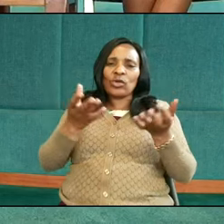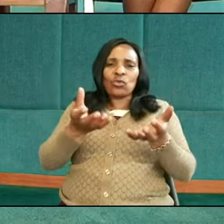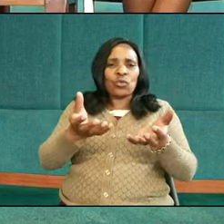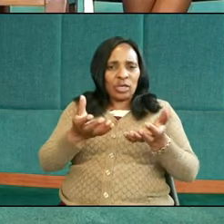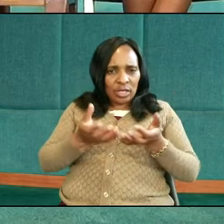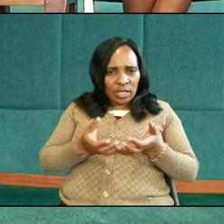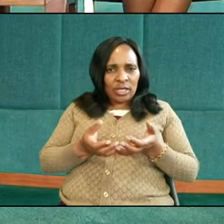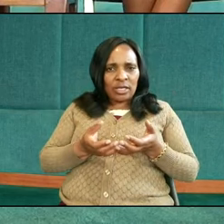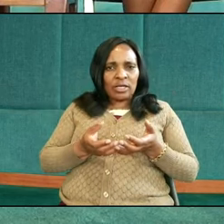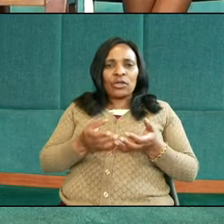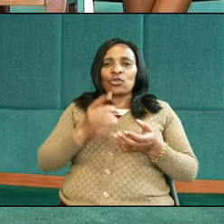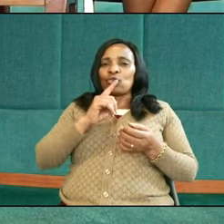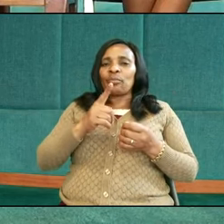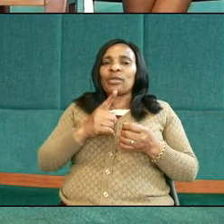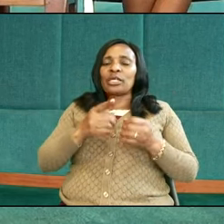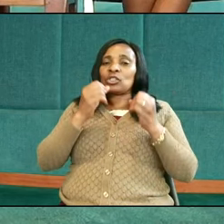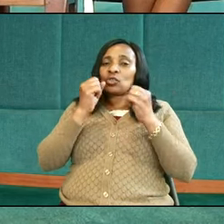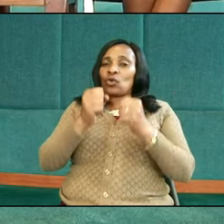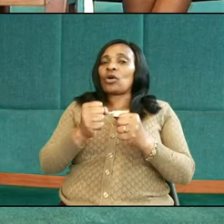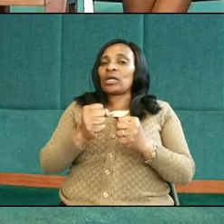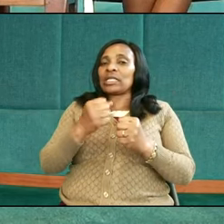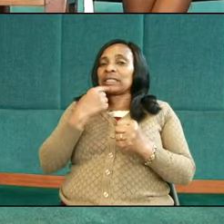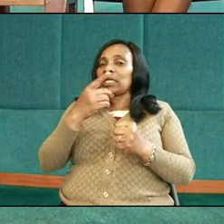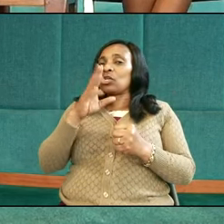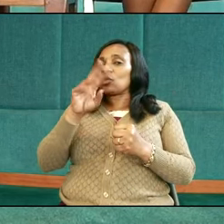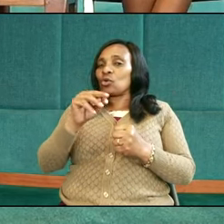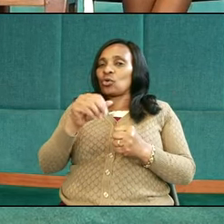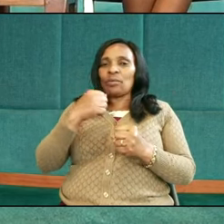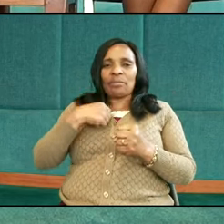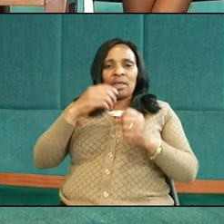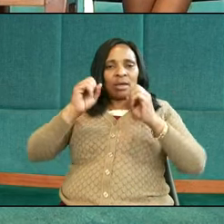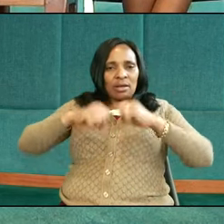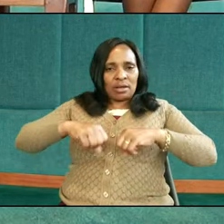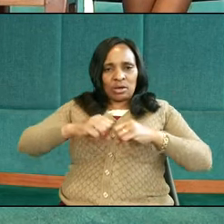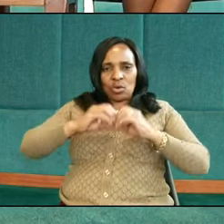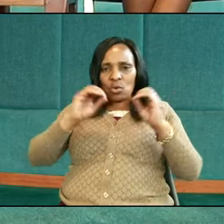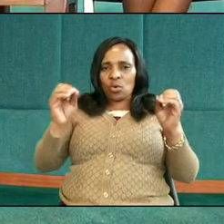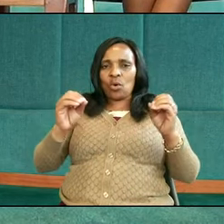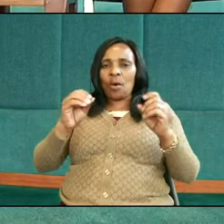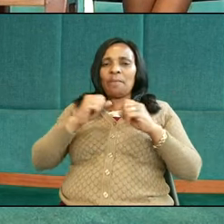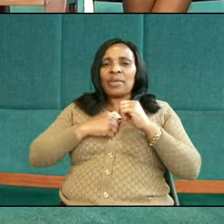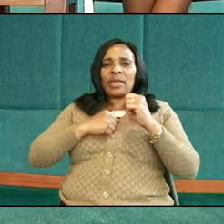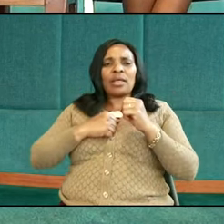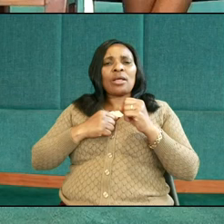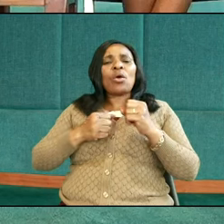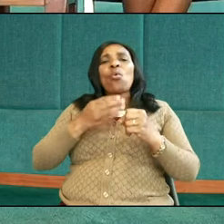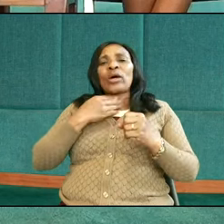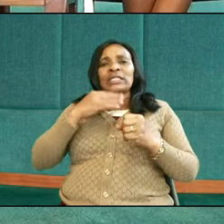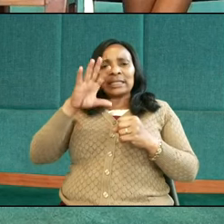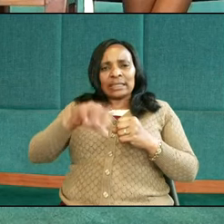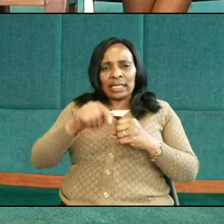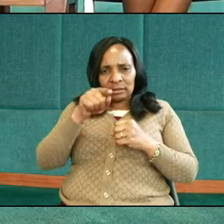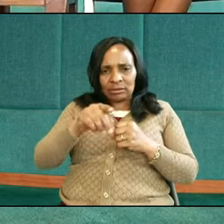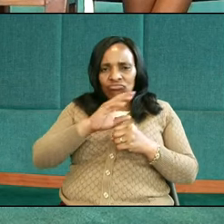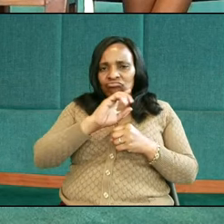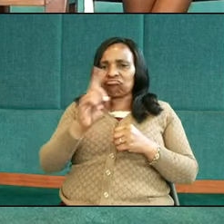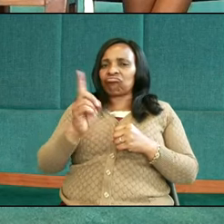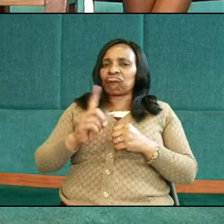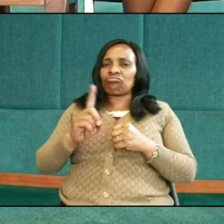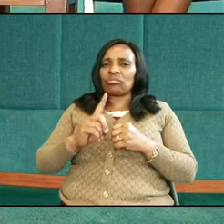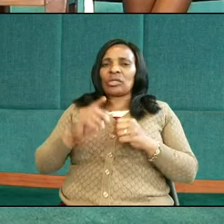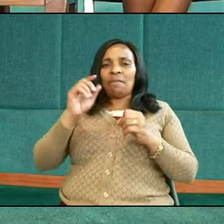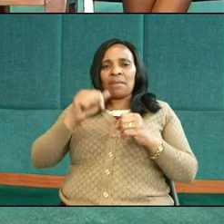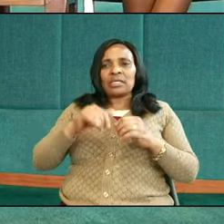to be steadfast and say that, no, I do not agree with this. No, I'm not up for it. No, we